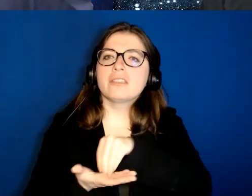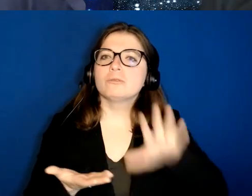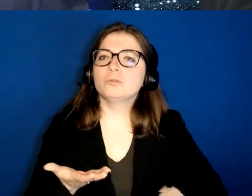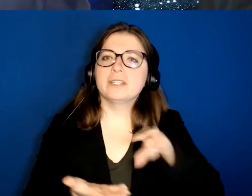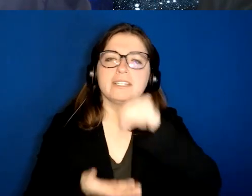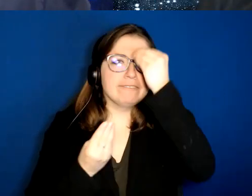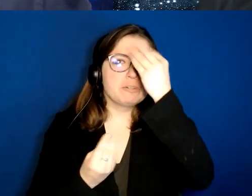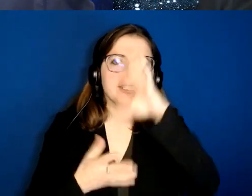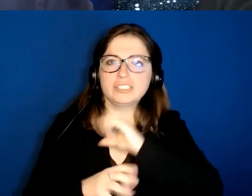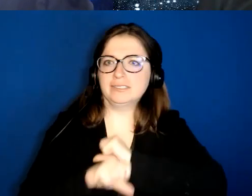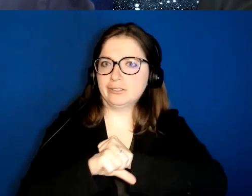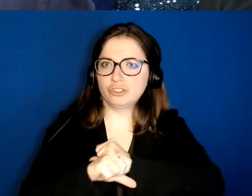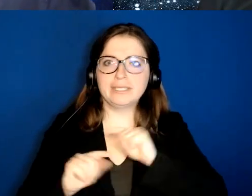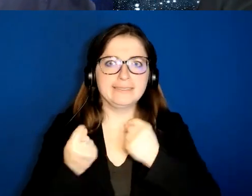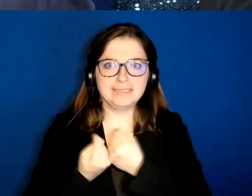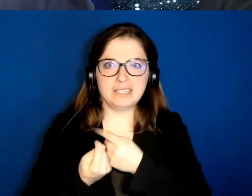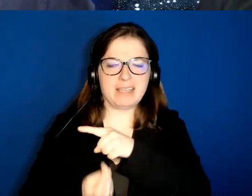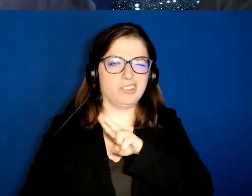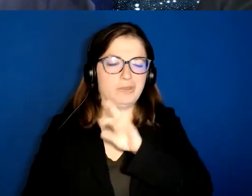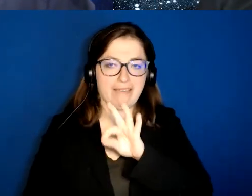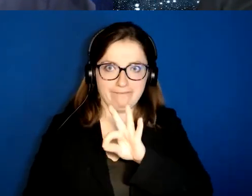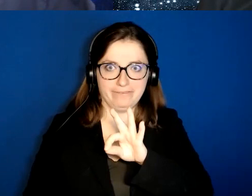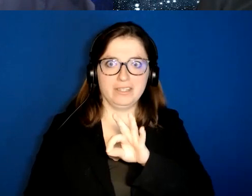a student organization at UF since about